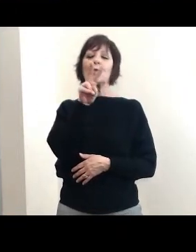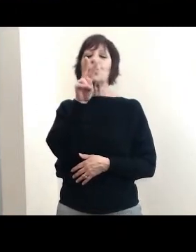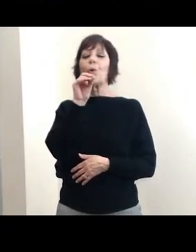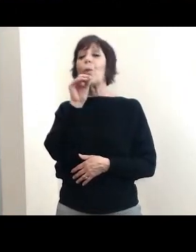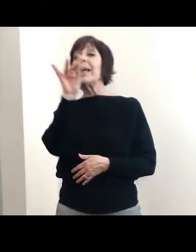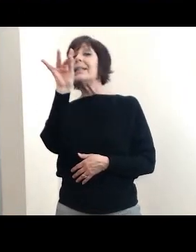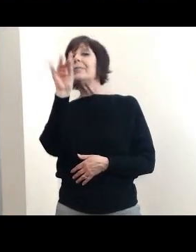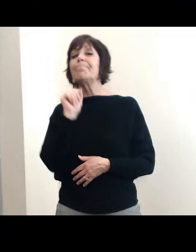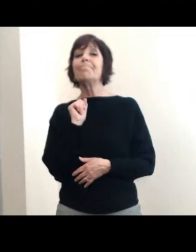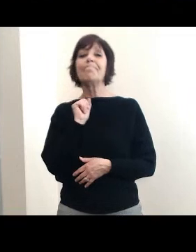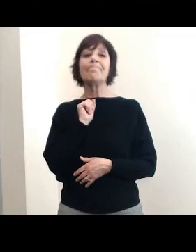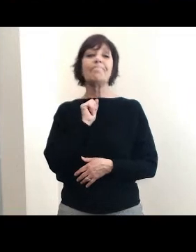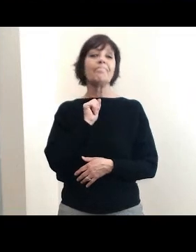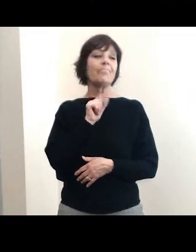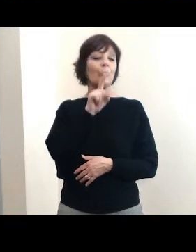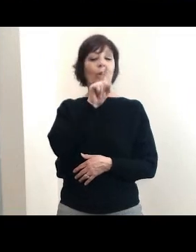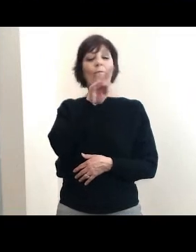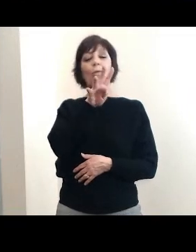14208,